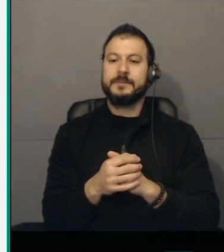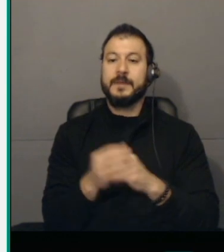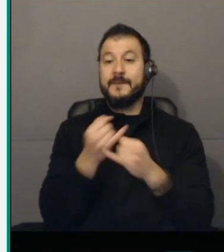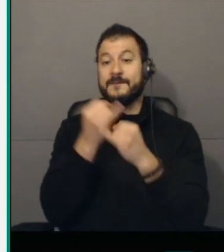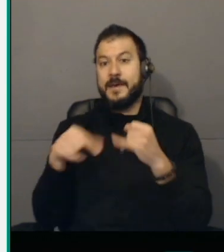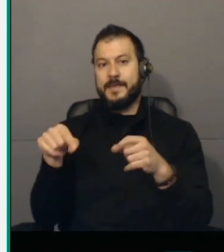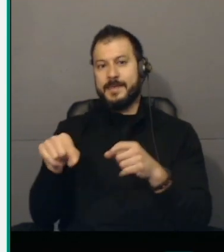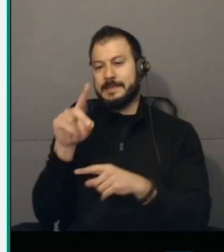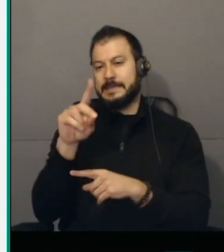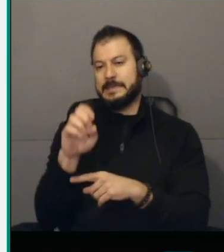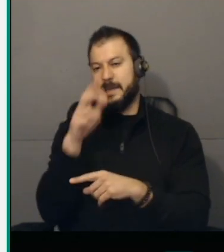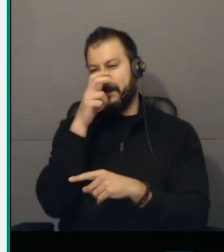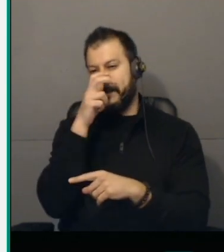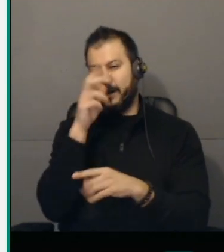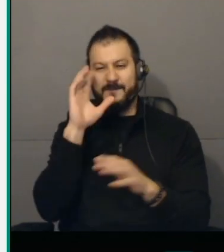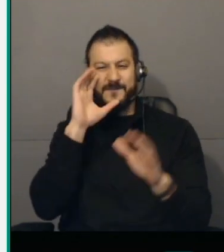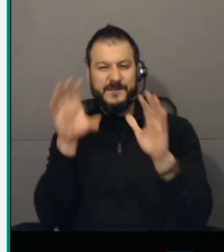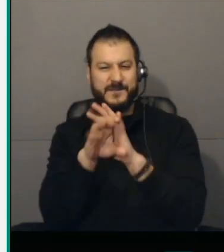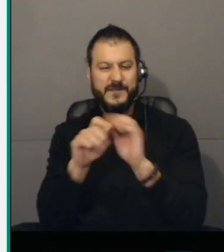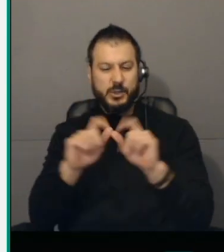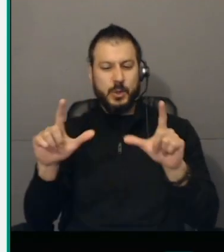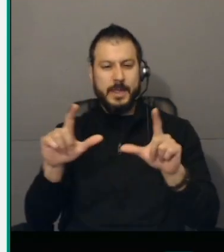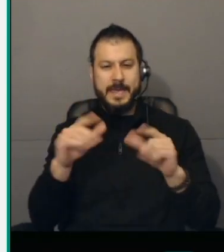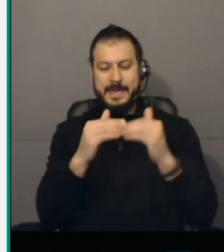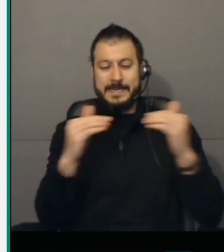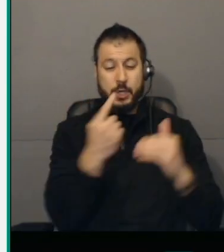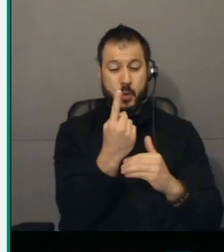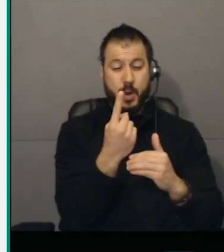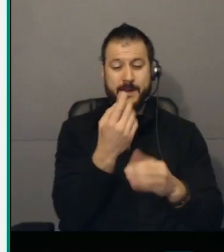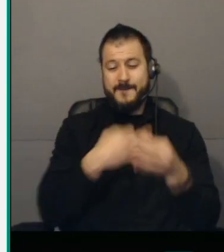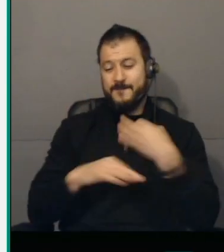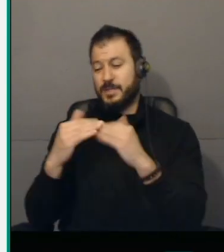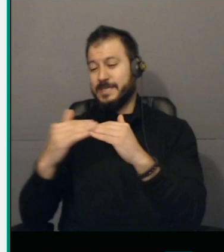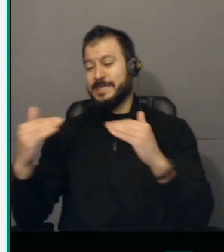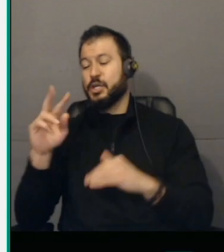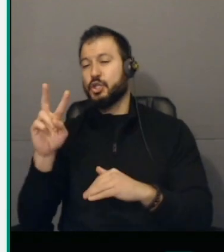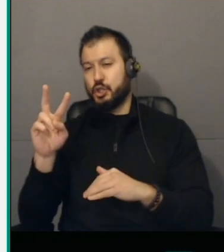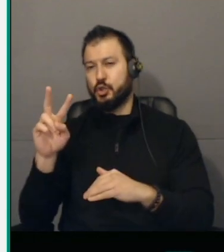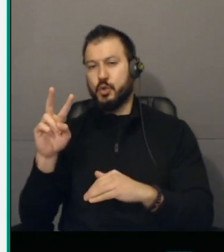And finally, this is a debug visualization of Vrs Tier 1 versus Tier 2 applied on